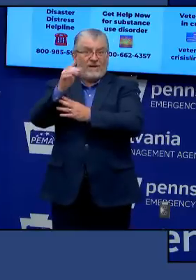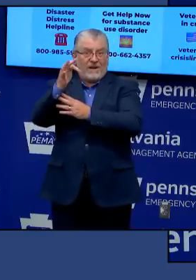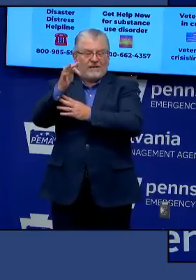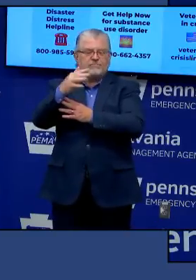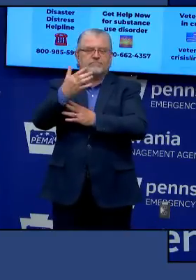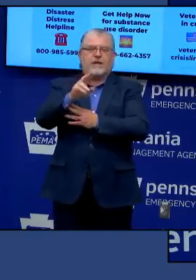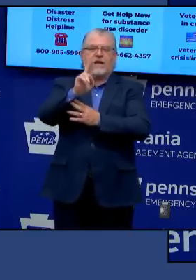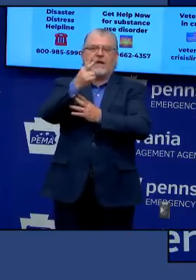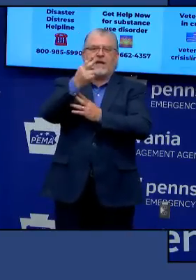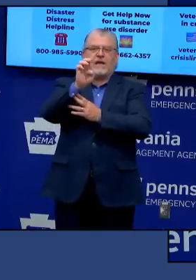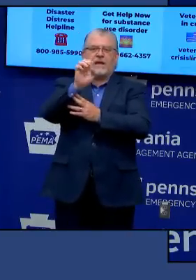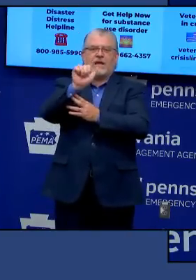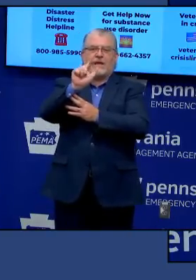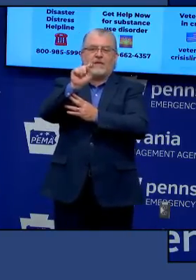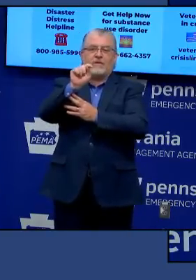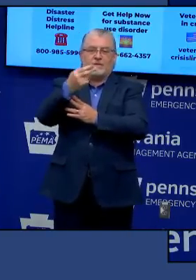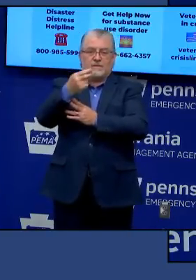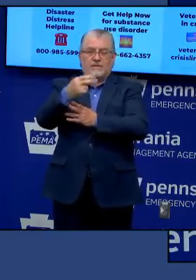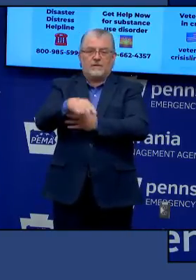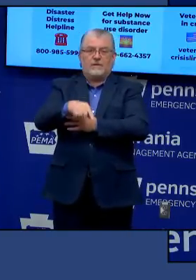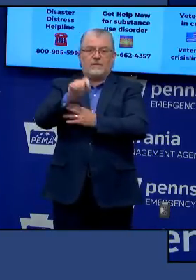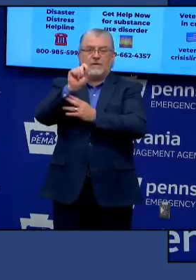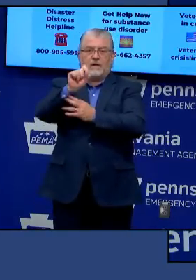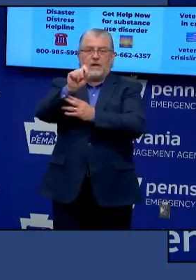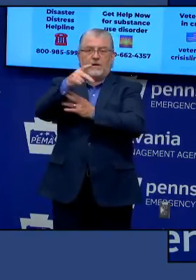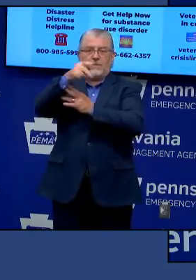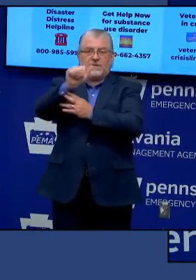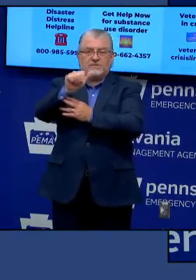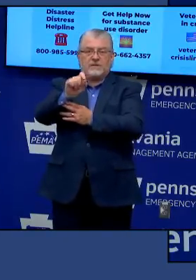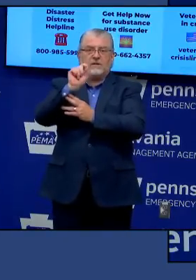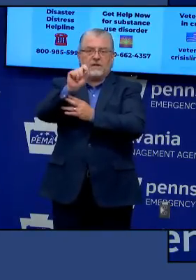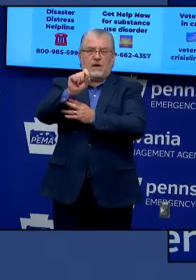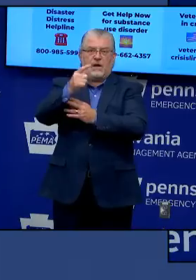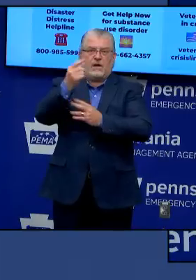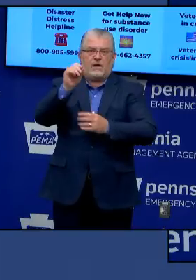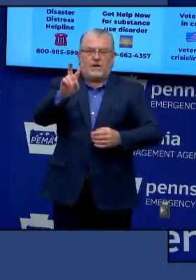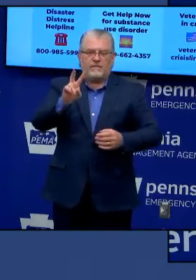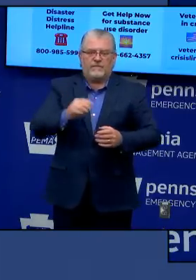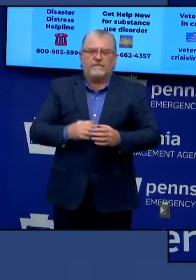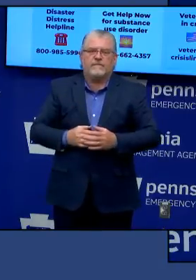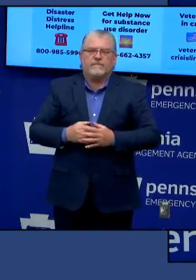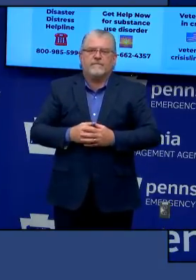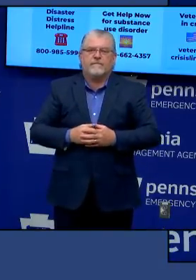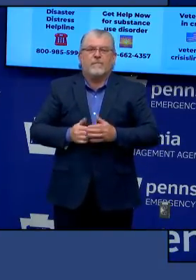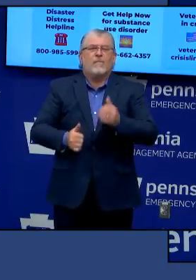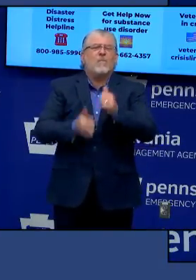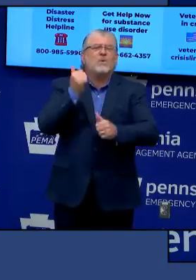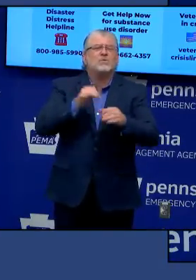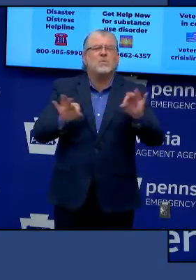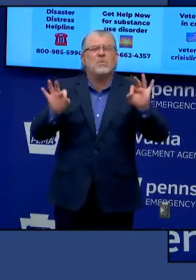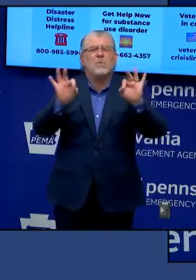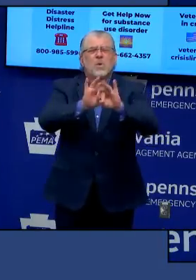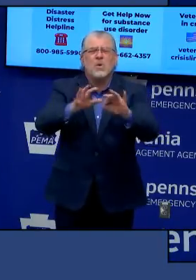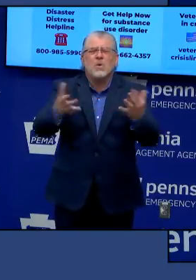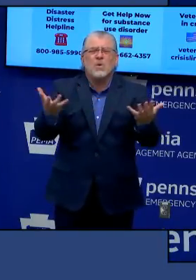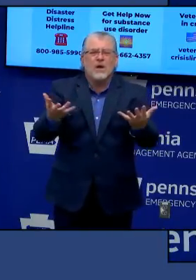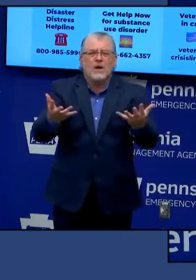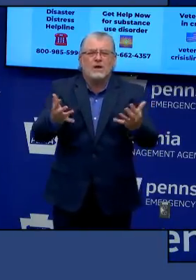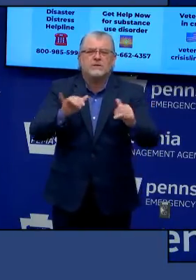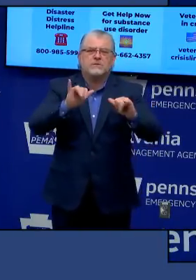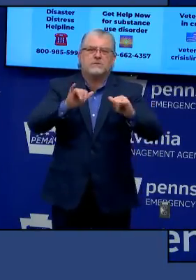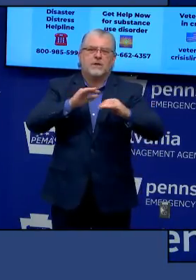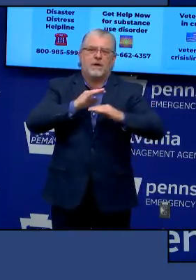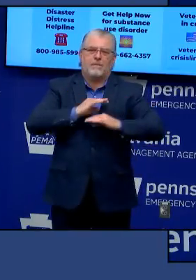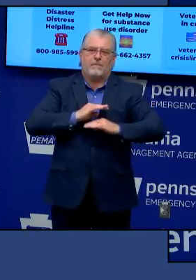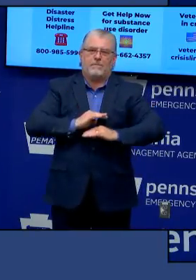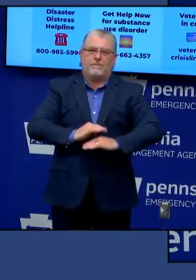health.pa.gov. And what is most important for Pennsylvanians to remember is stay calm, stay home, and